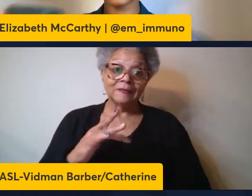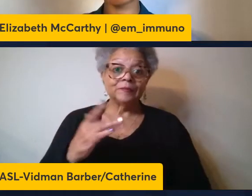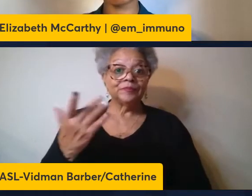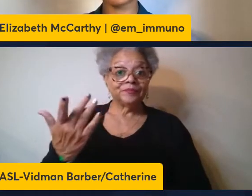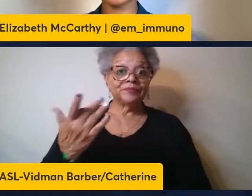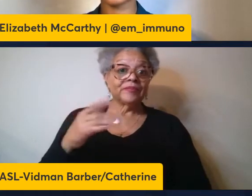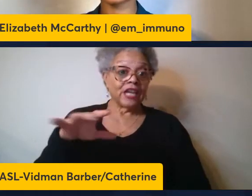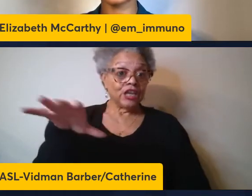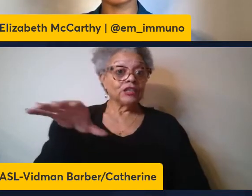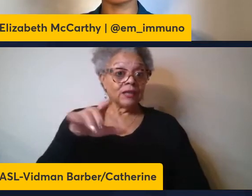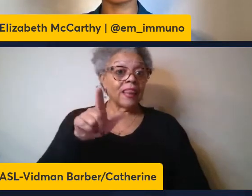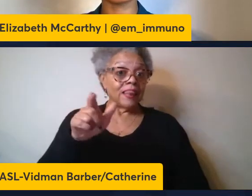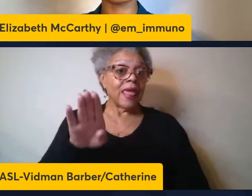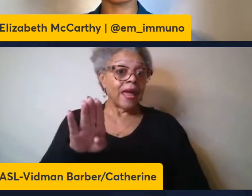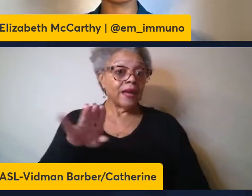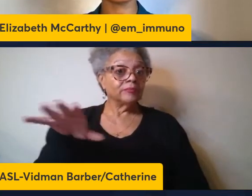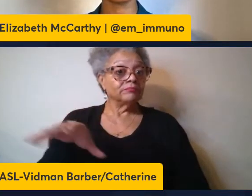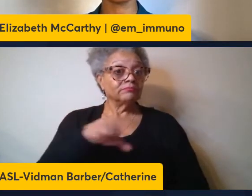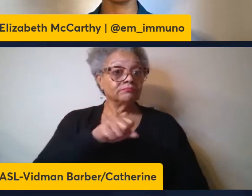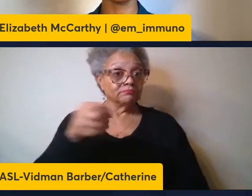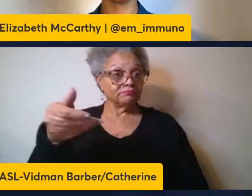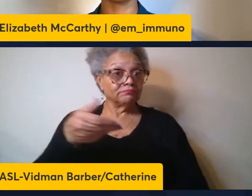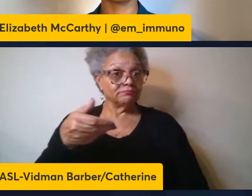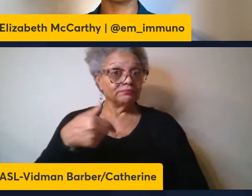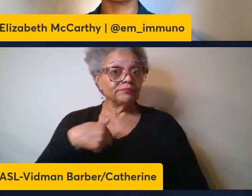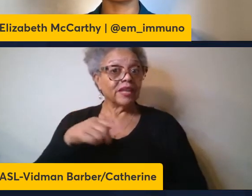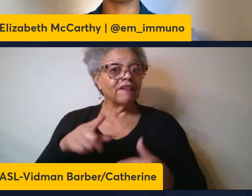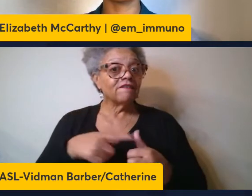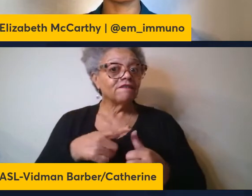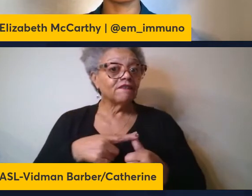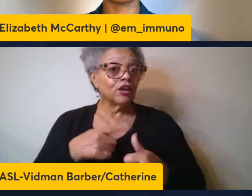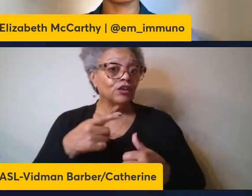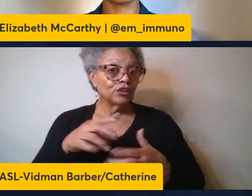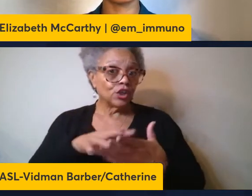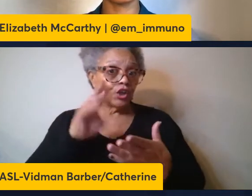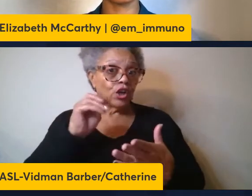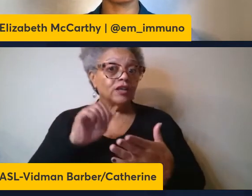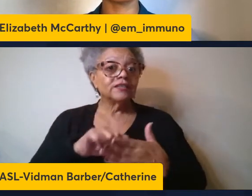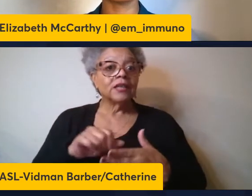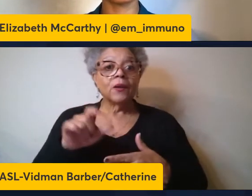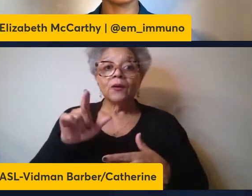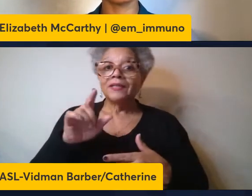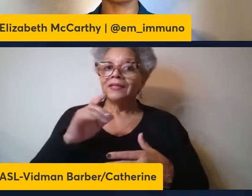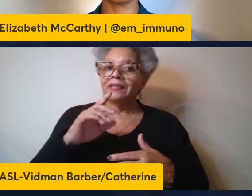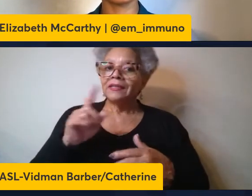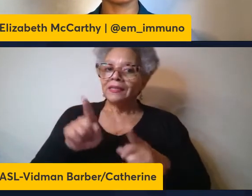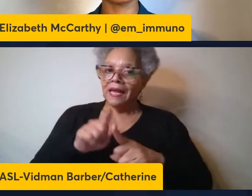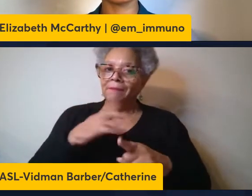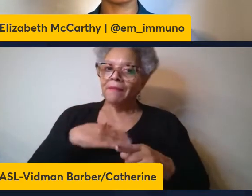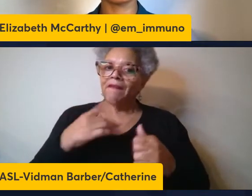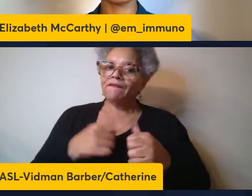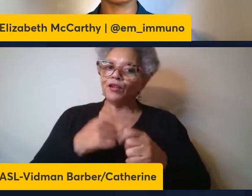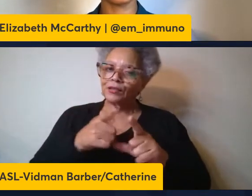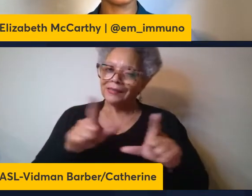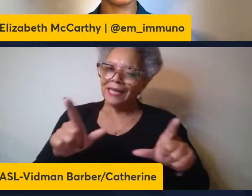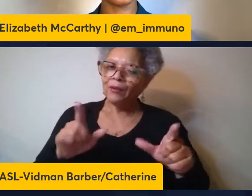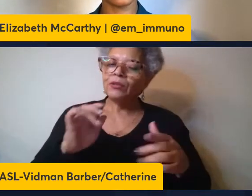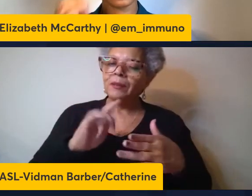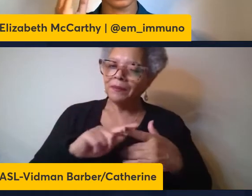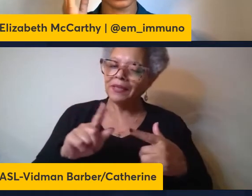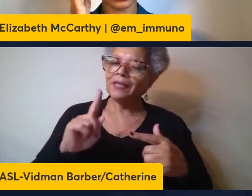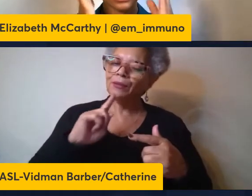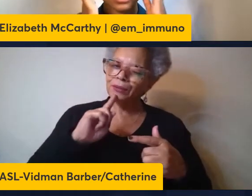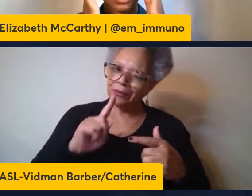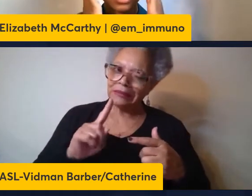on. And that's where I first learned coding. So R was my first language. And again, it was tricky. But the fact that I